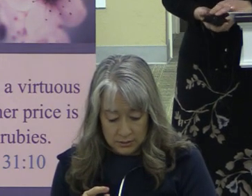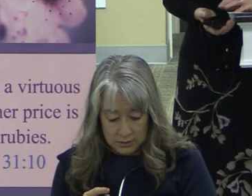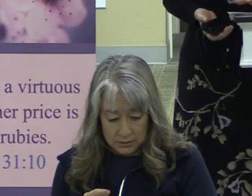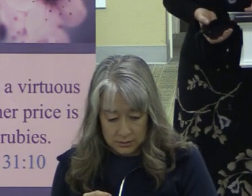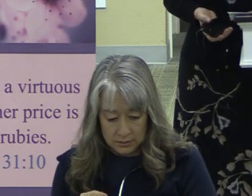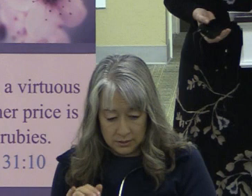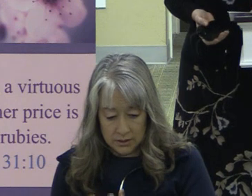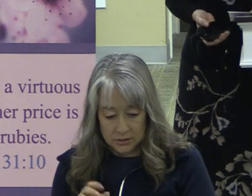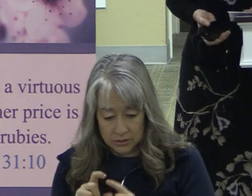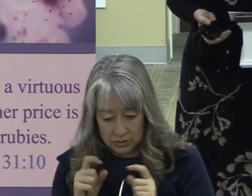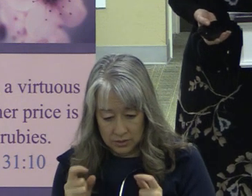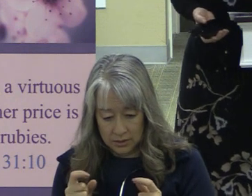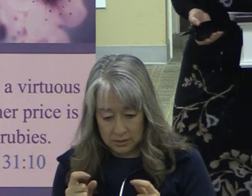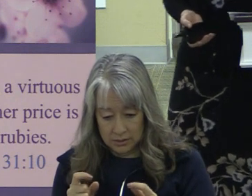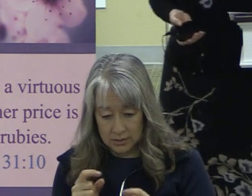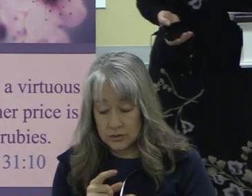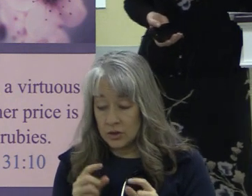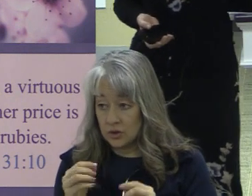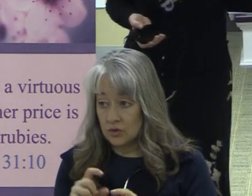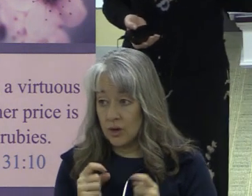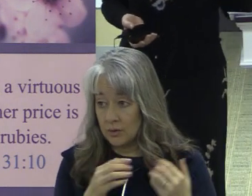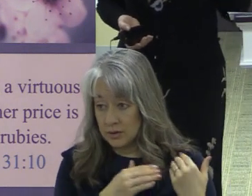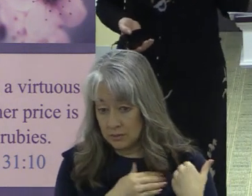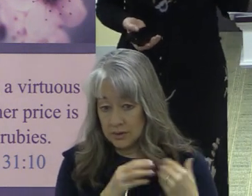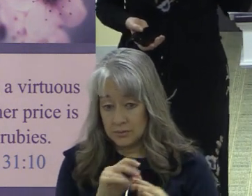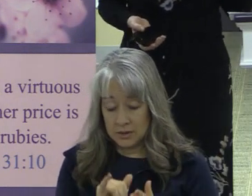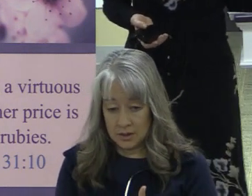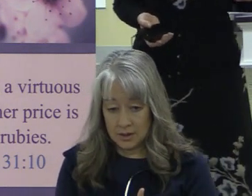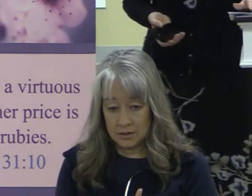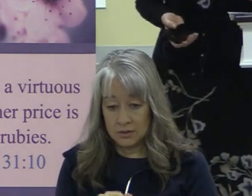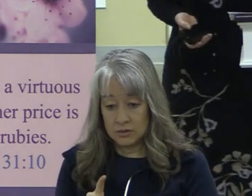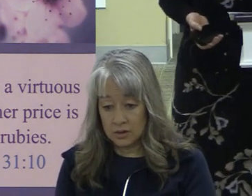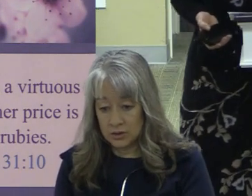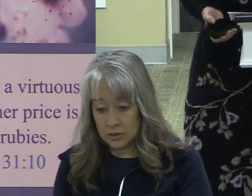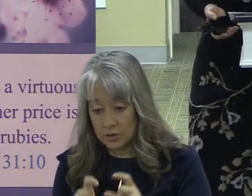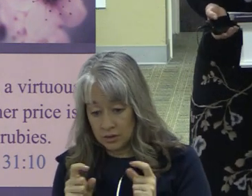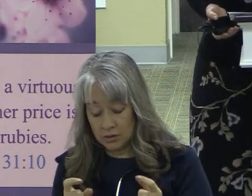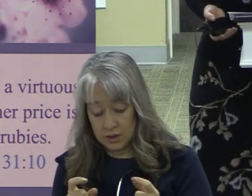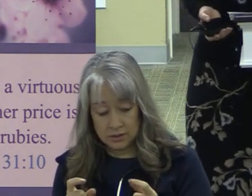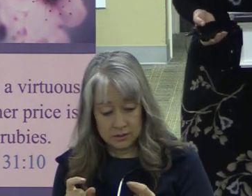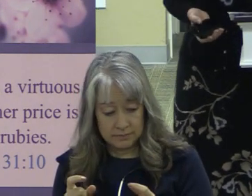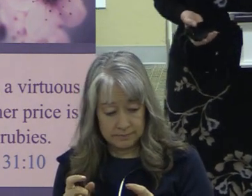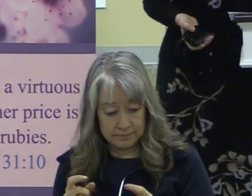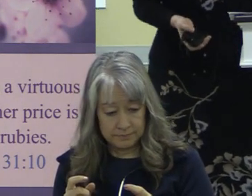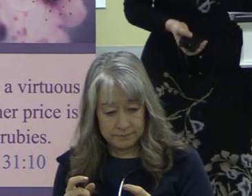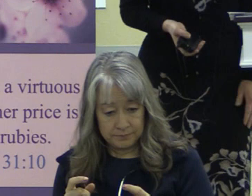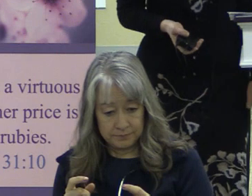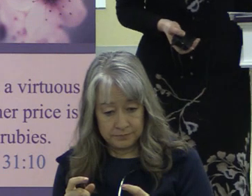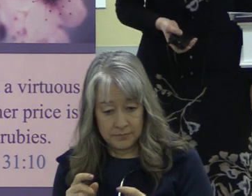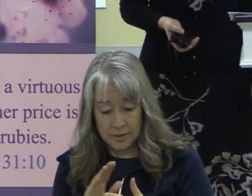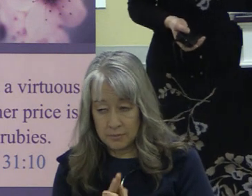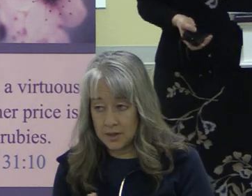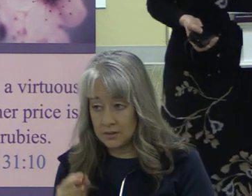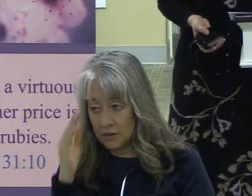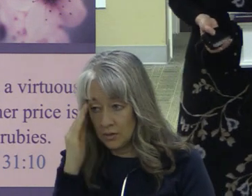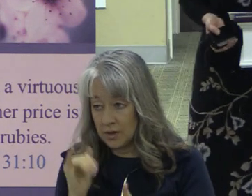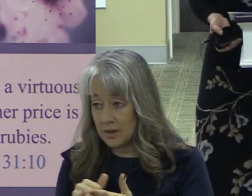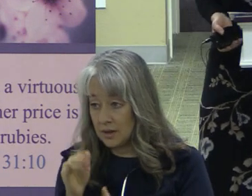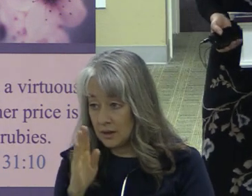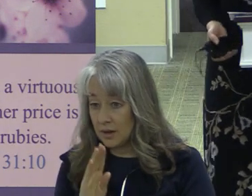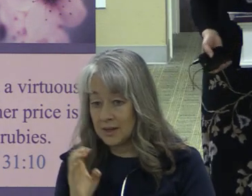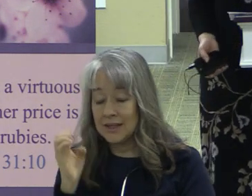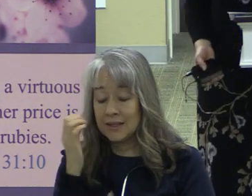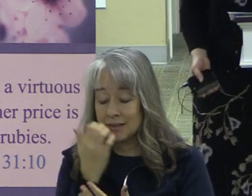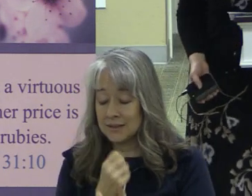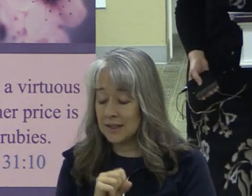And that's there's a great responsibility in that. And there's also a great peace in knowing that God,